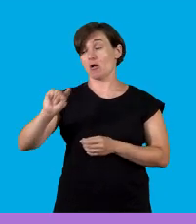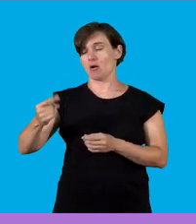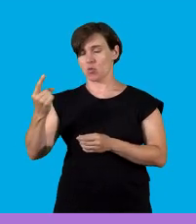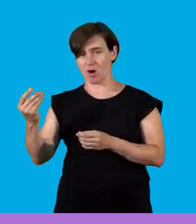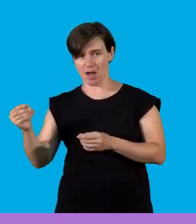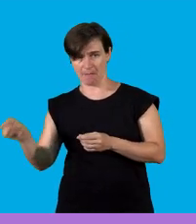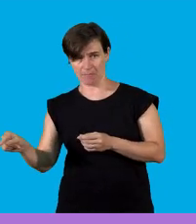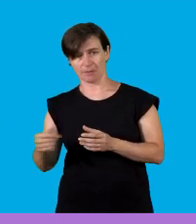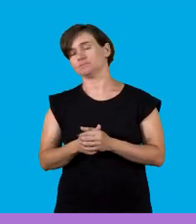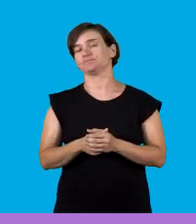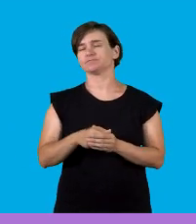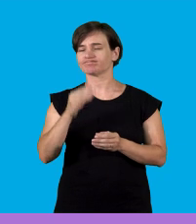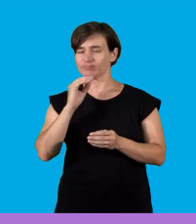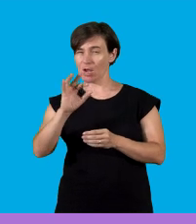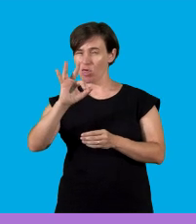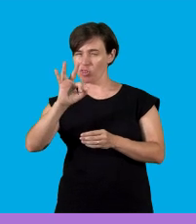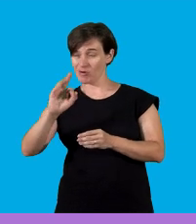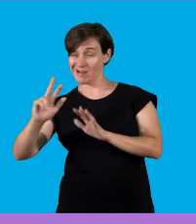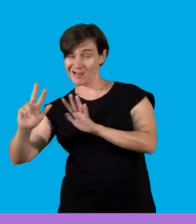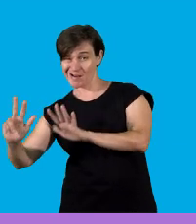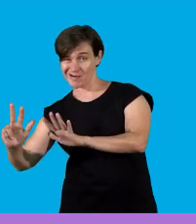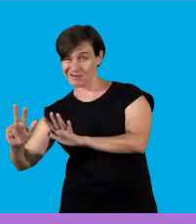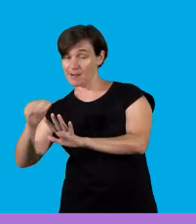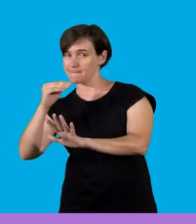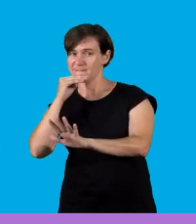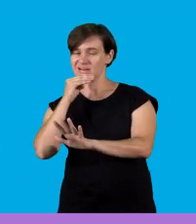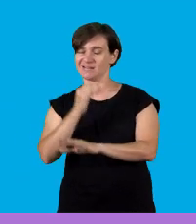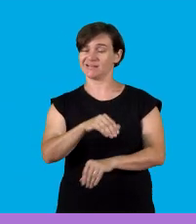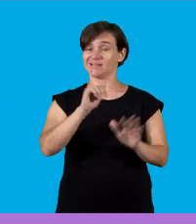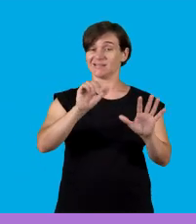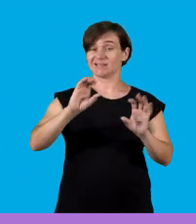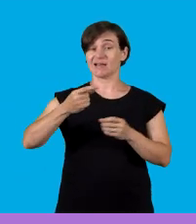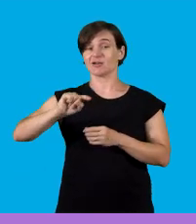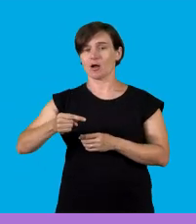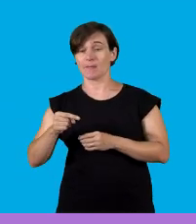at this, the second one after the decimal, so that becomes